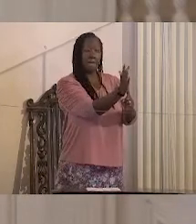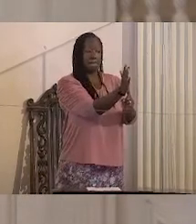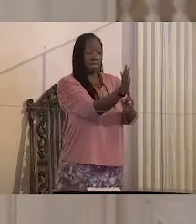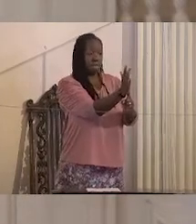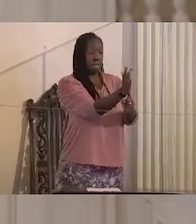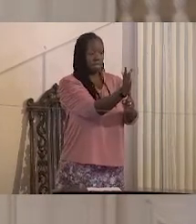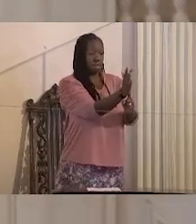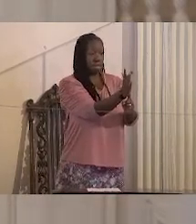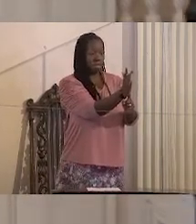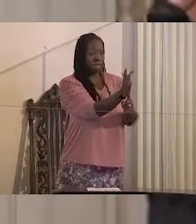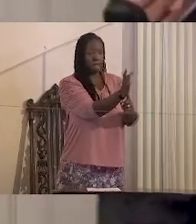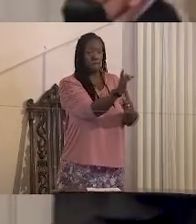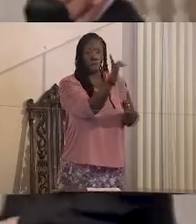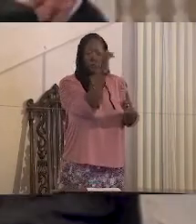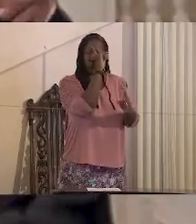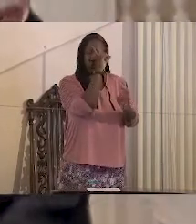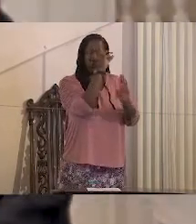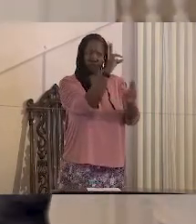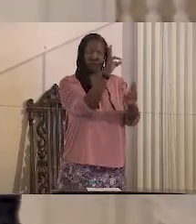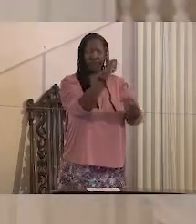to mark the time.